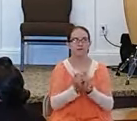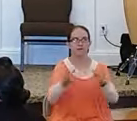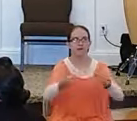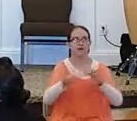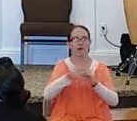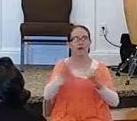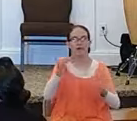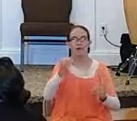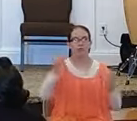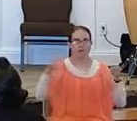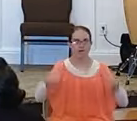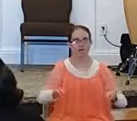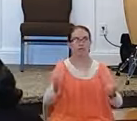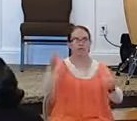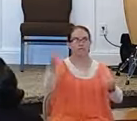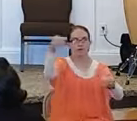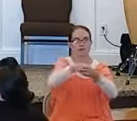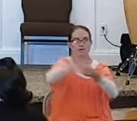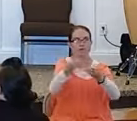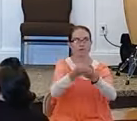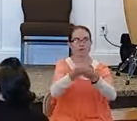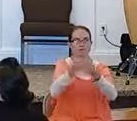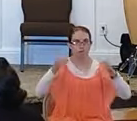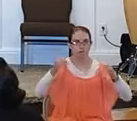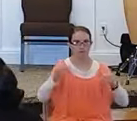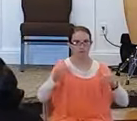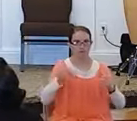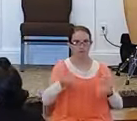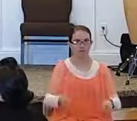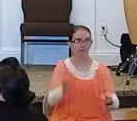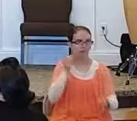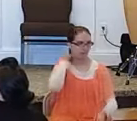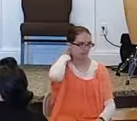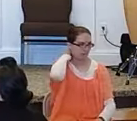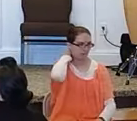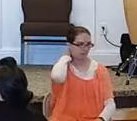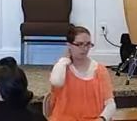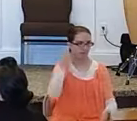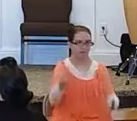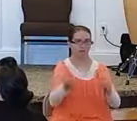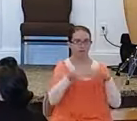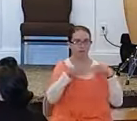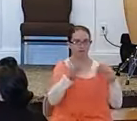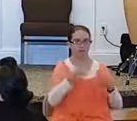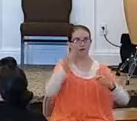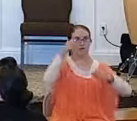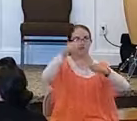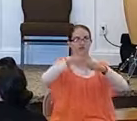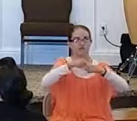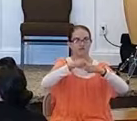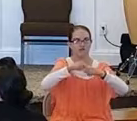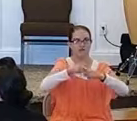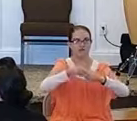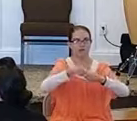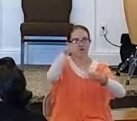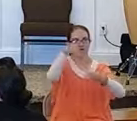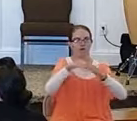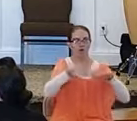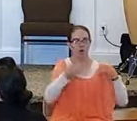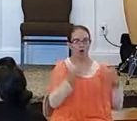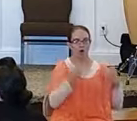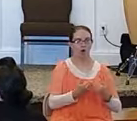out the old way and he'll put in a brand new heart. Oh, come on. The Bible said he takes out that heart of stone and he puts in a heart